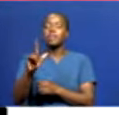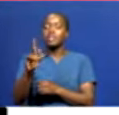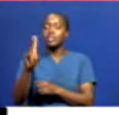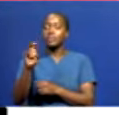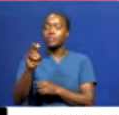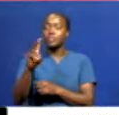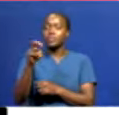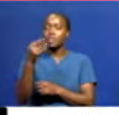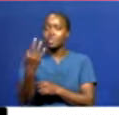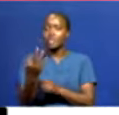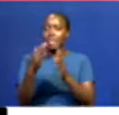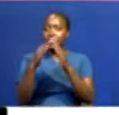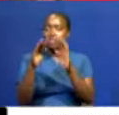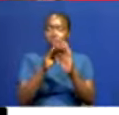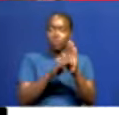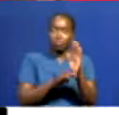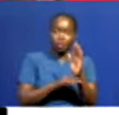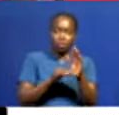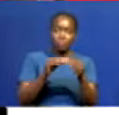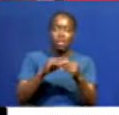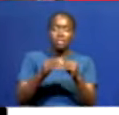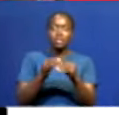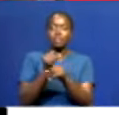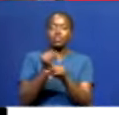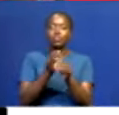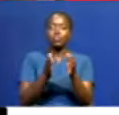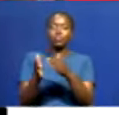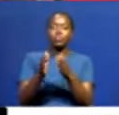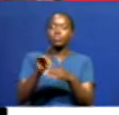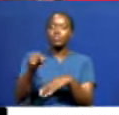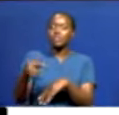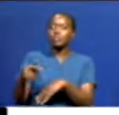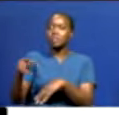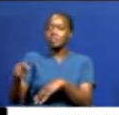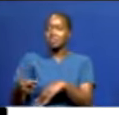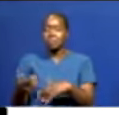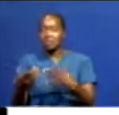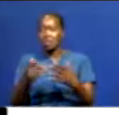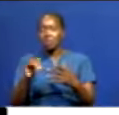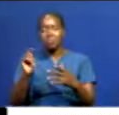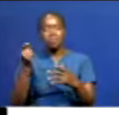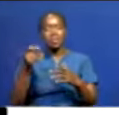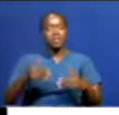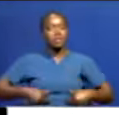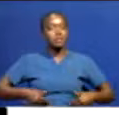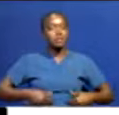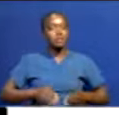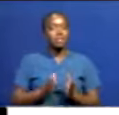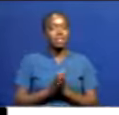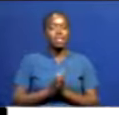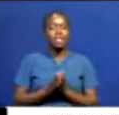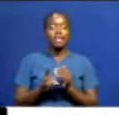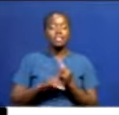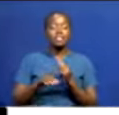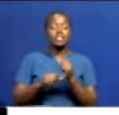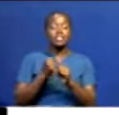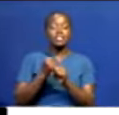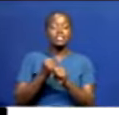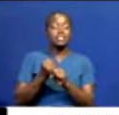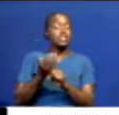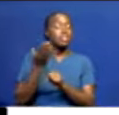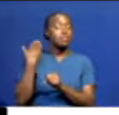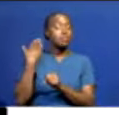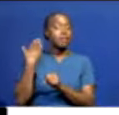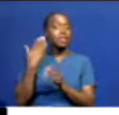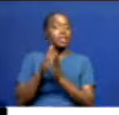housing program, saying it will create job opportunities for thousands of Kenyan youth. We were 60 years ago, we were